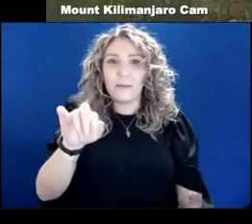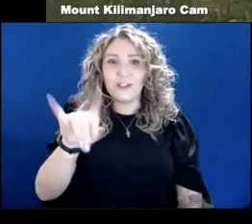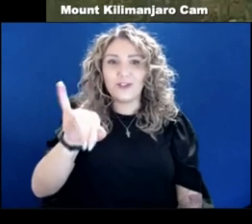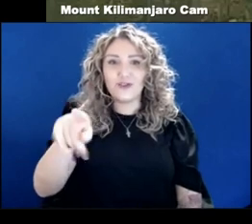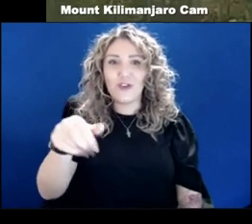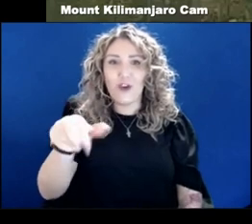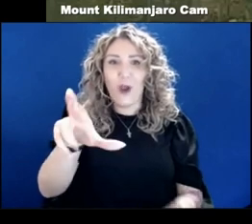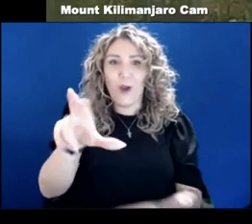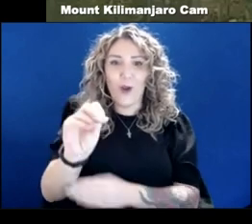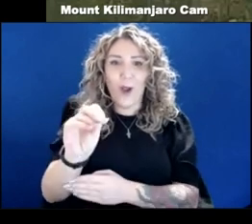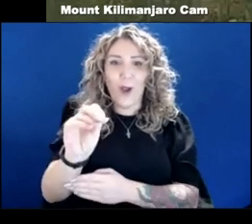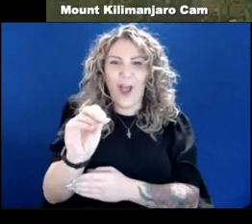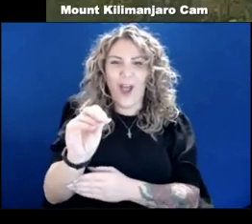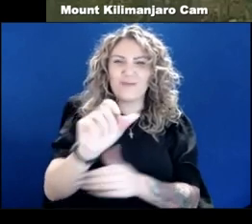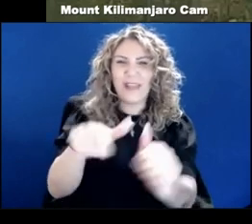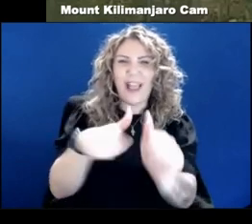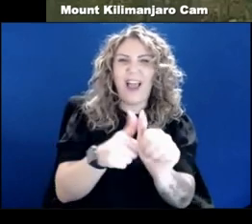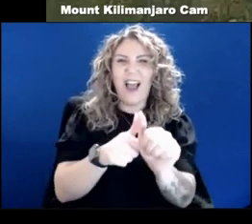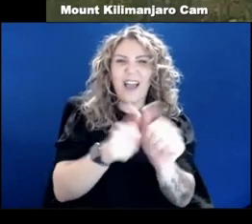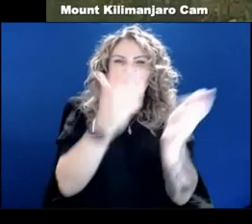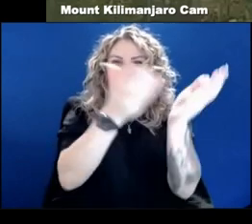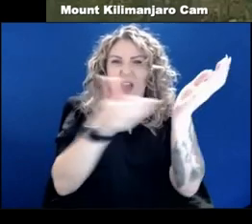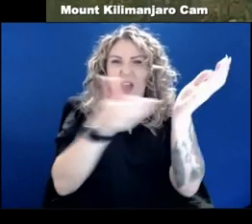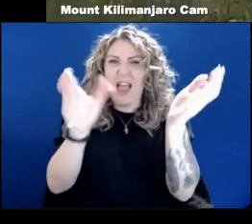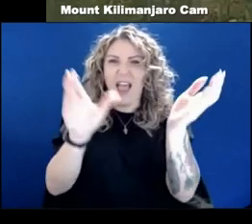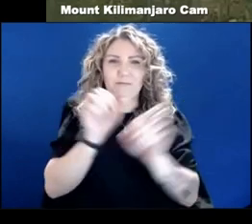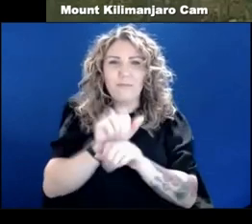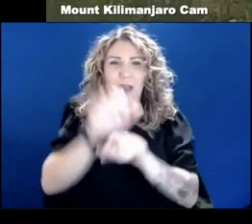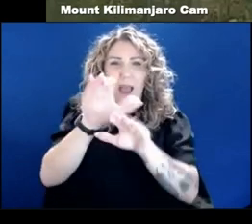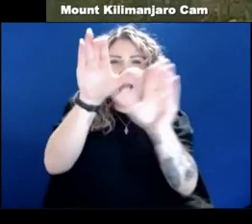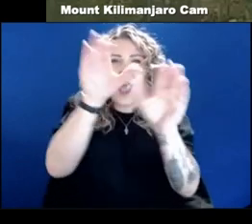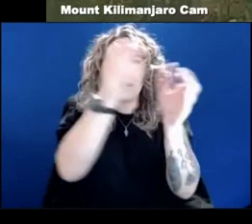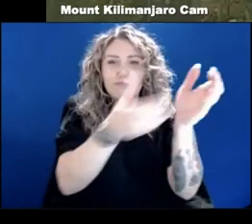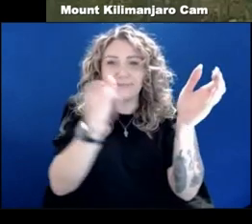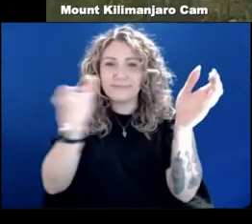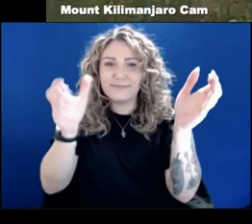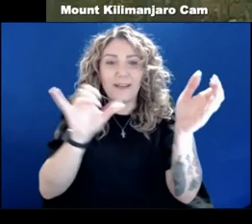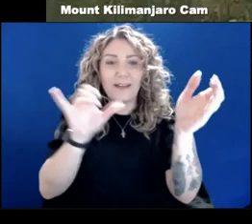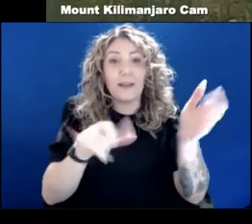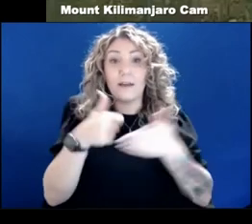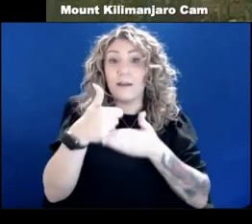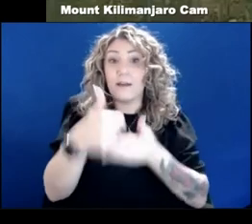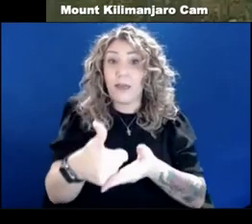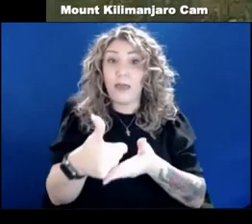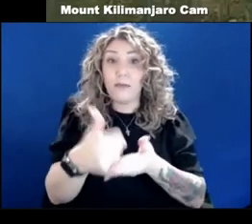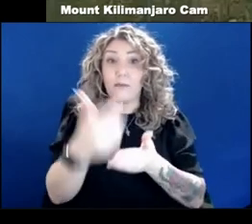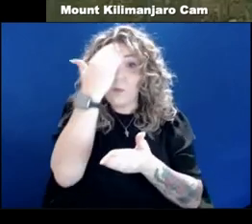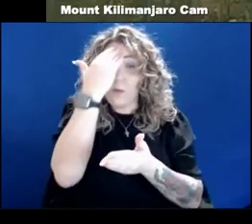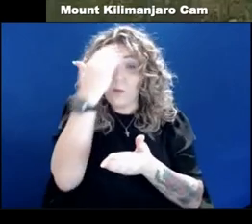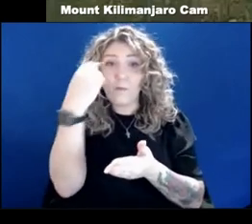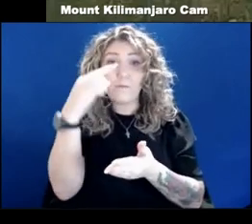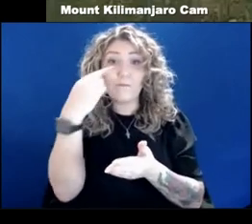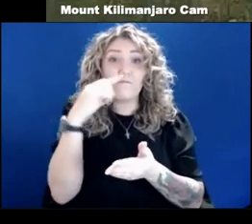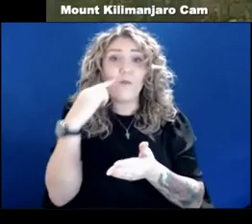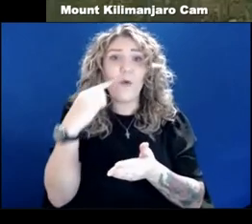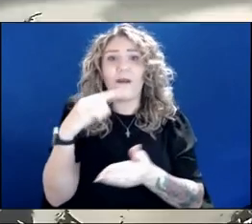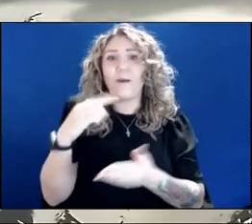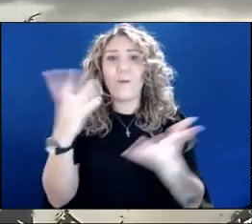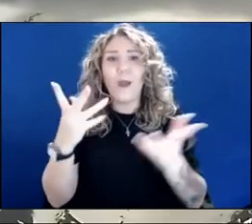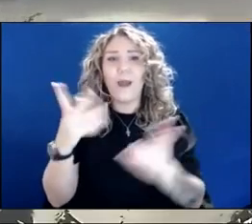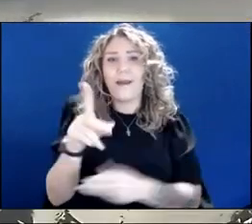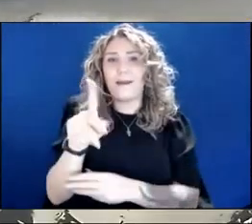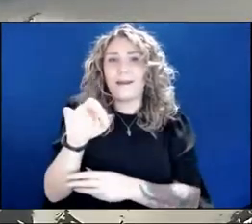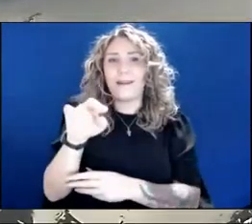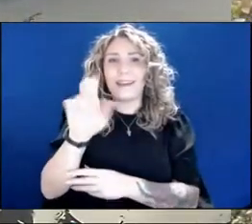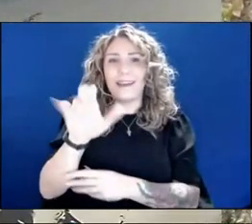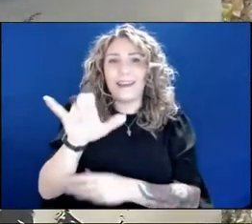but it is that mountain behind those clouds that is helping raise awareness for living kidney donation. Today, we talk with one woman who went to